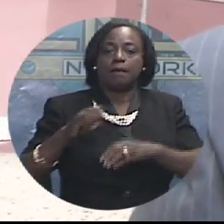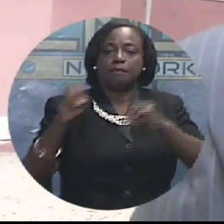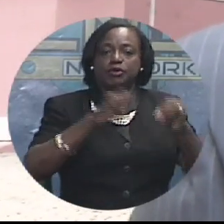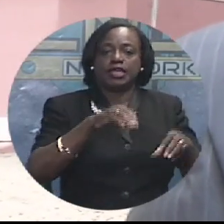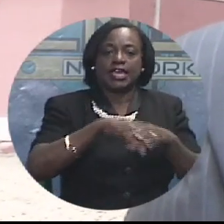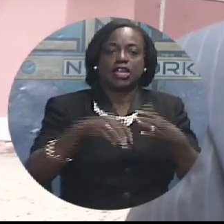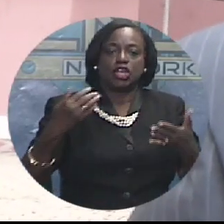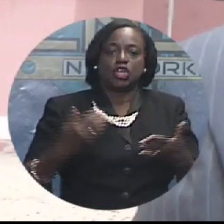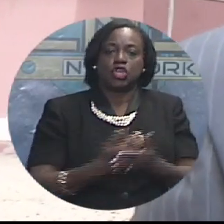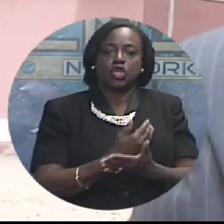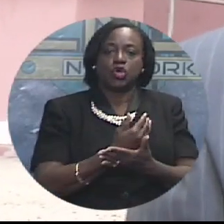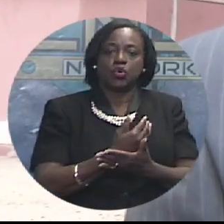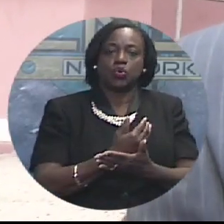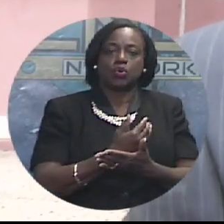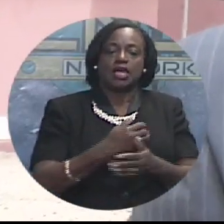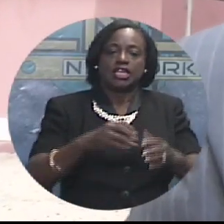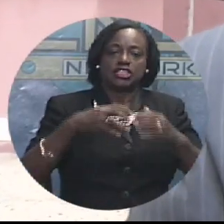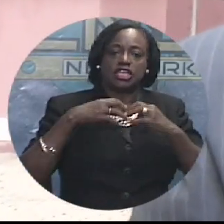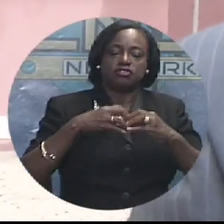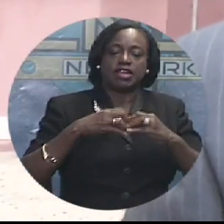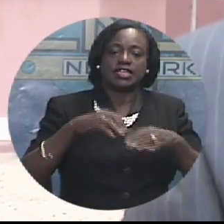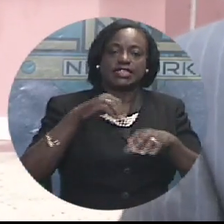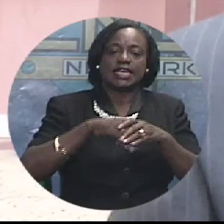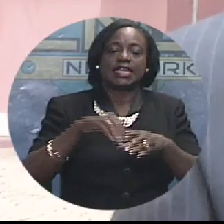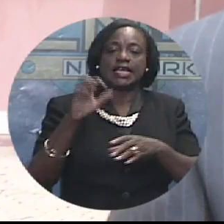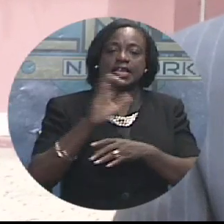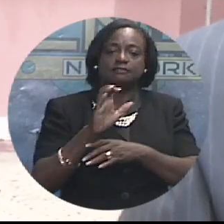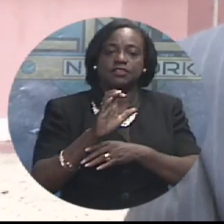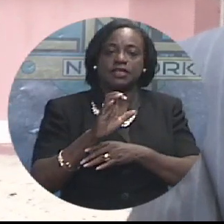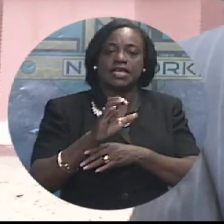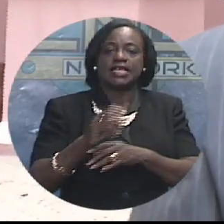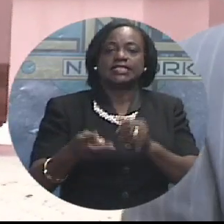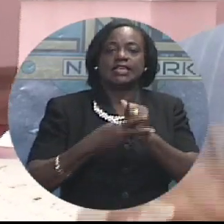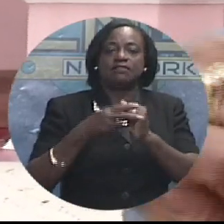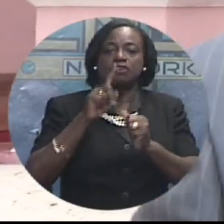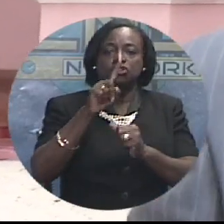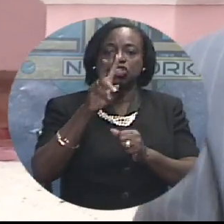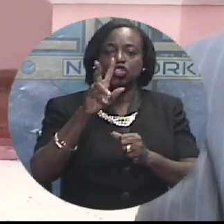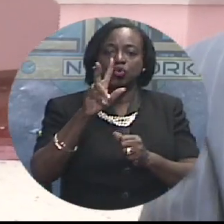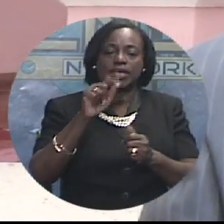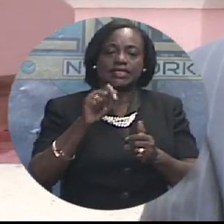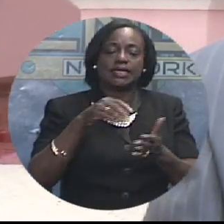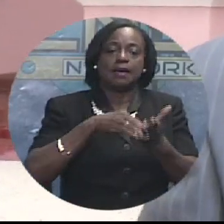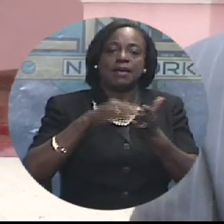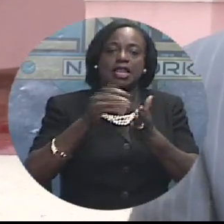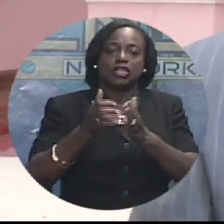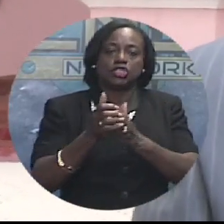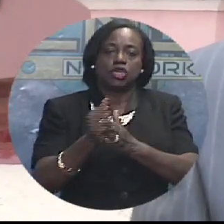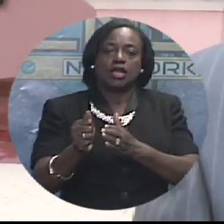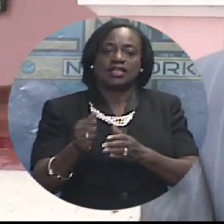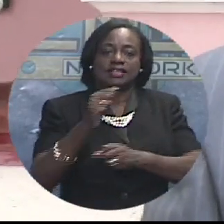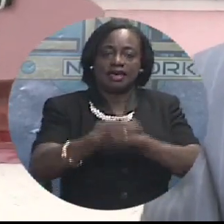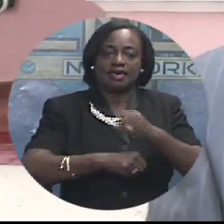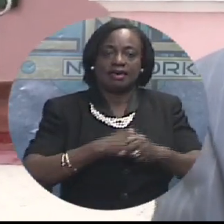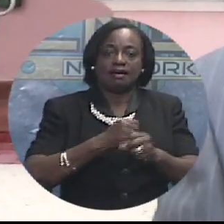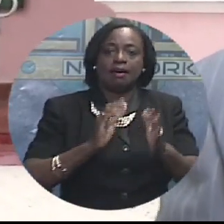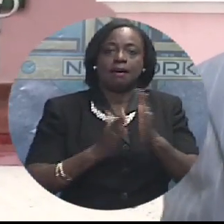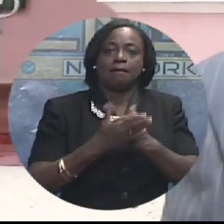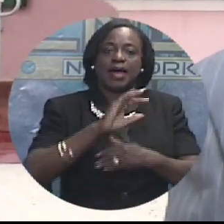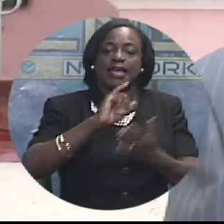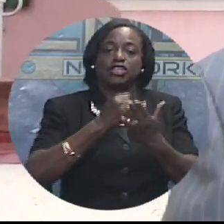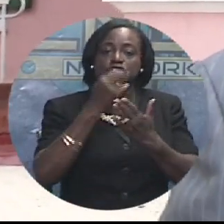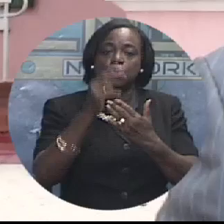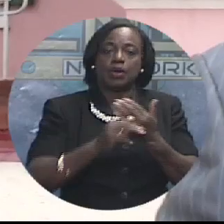at Clifton. That was going to save them $120 million a year. By June of this year, our plan called for us to bring down the cost